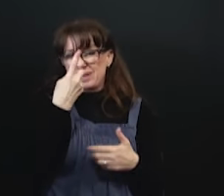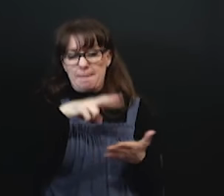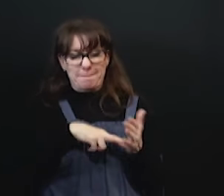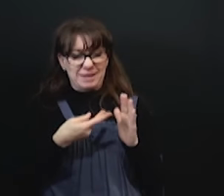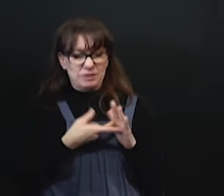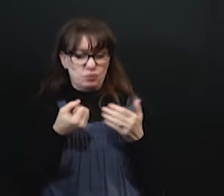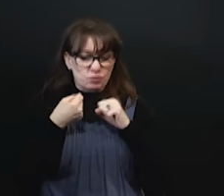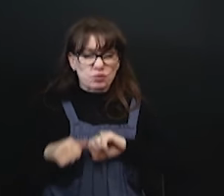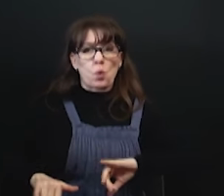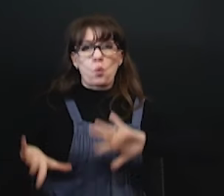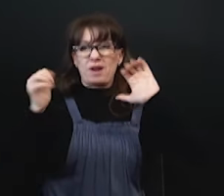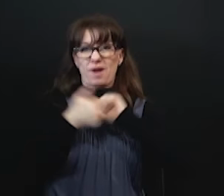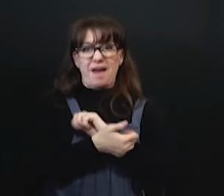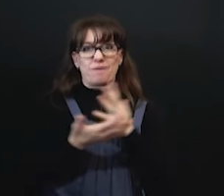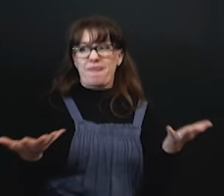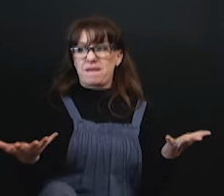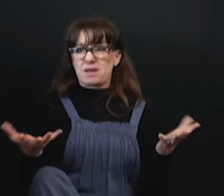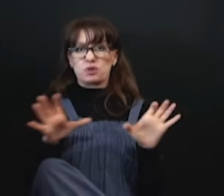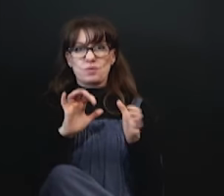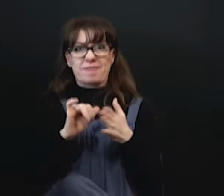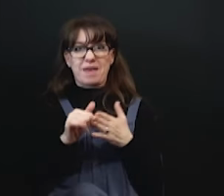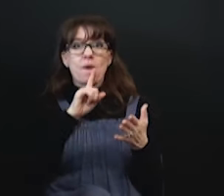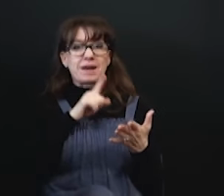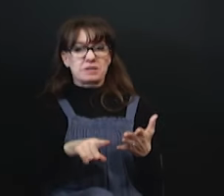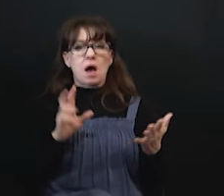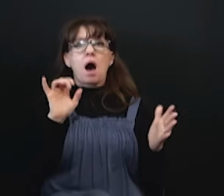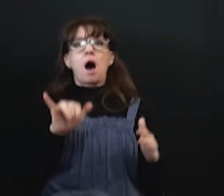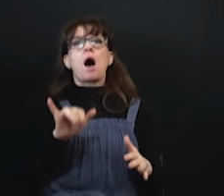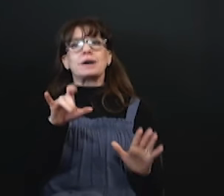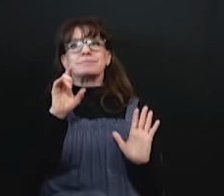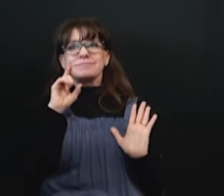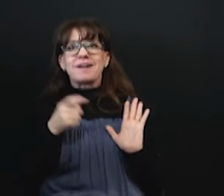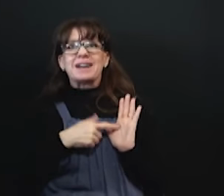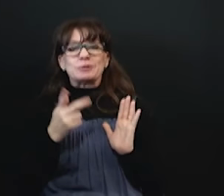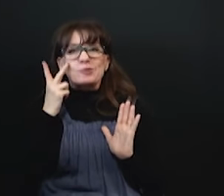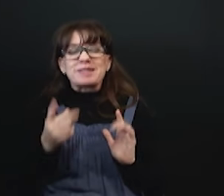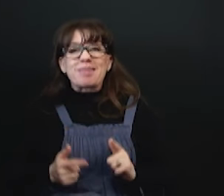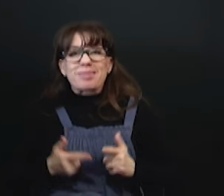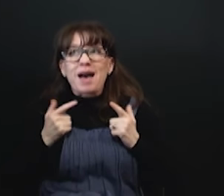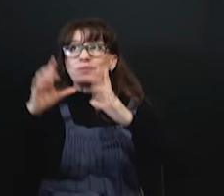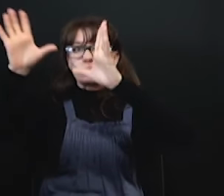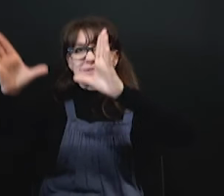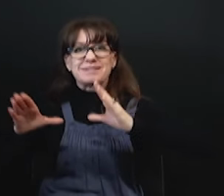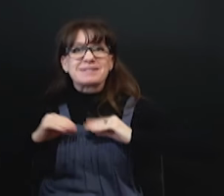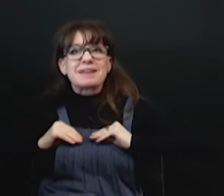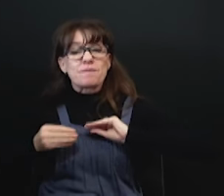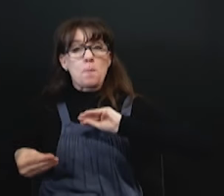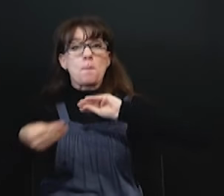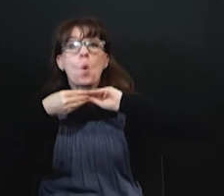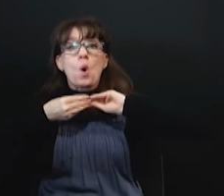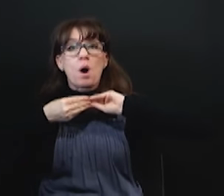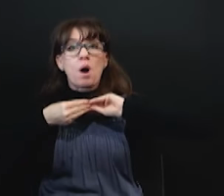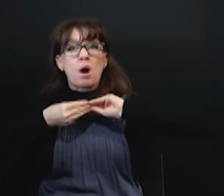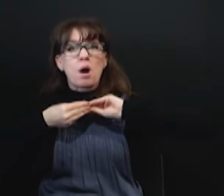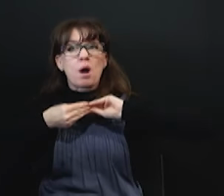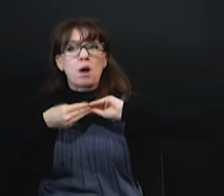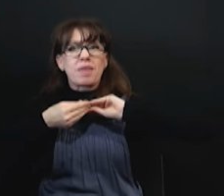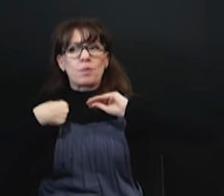to surrender everything. And in doing that, we actually find life. We actually receive far more than we ever could give in